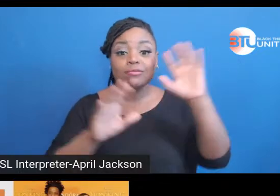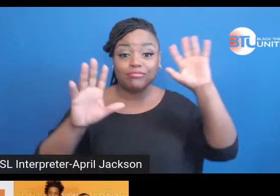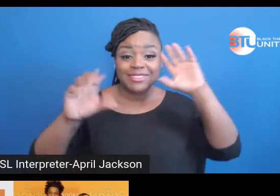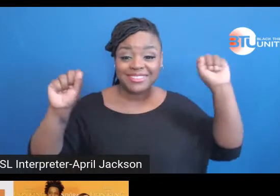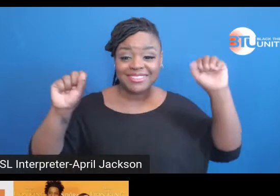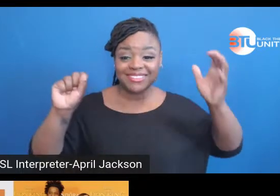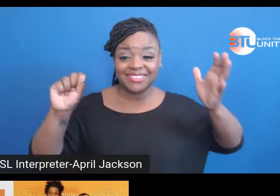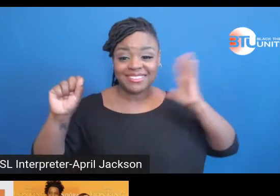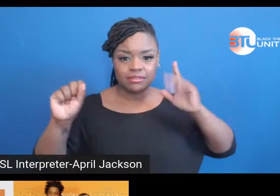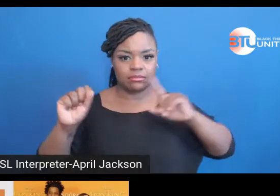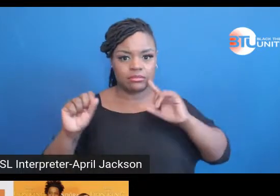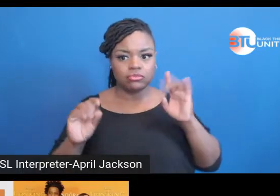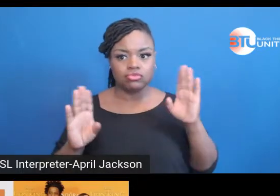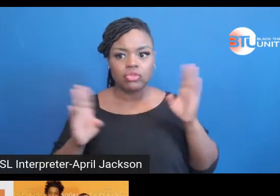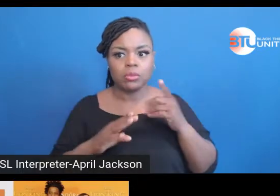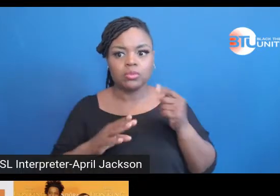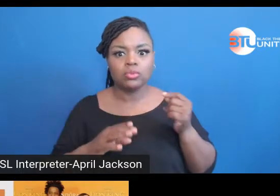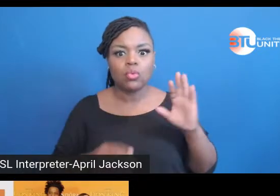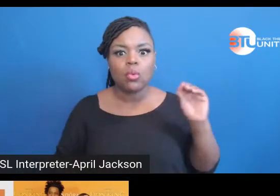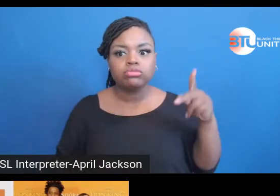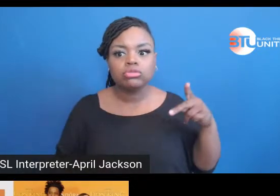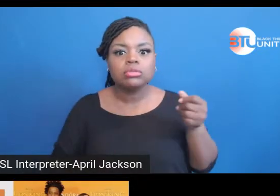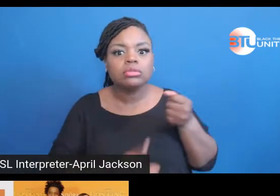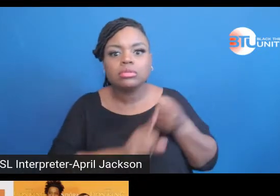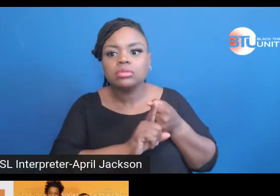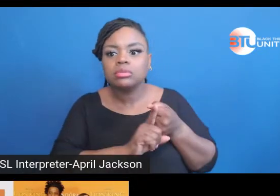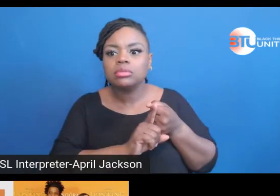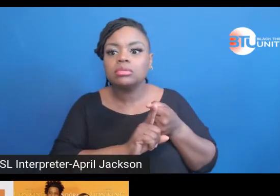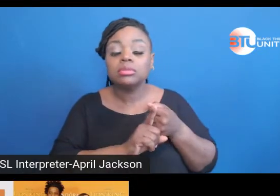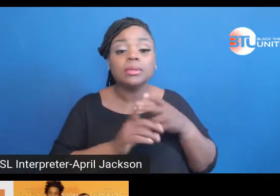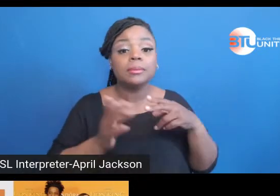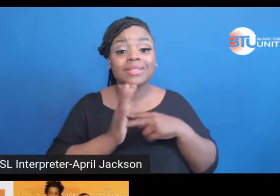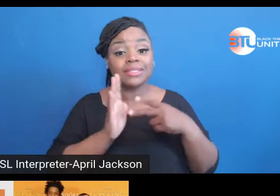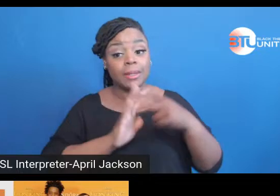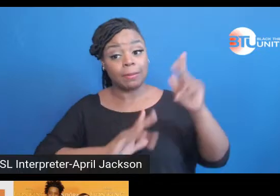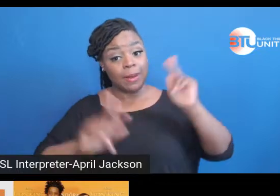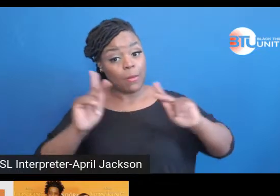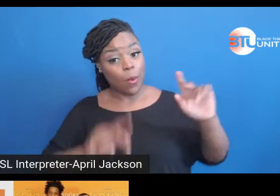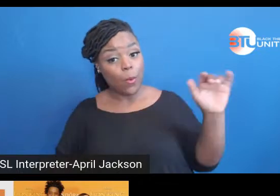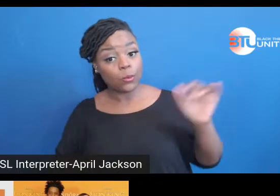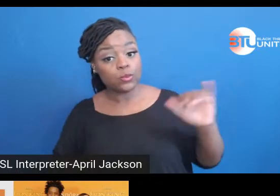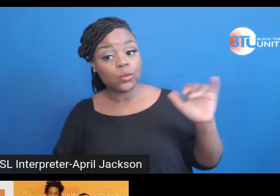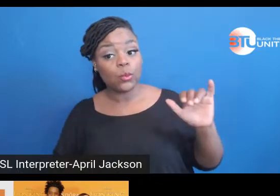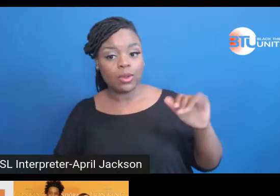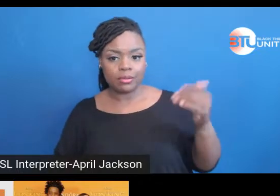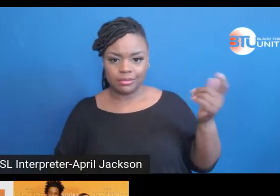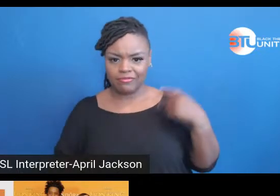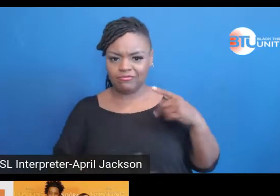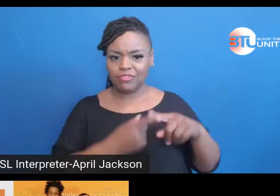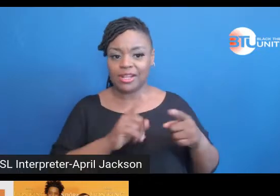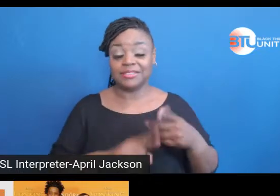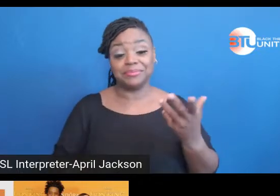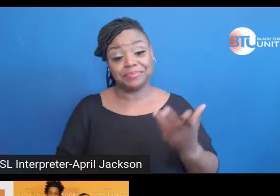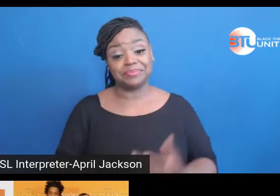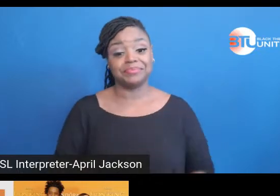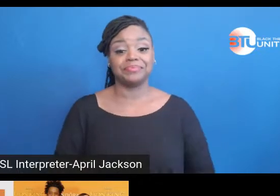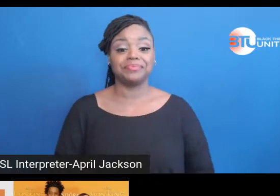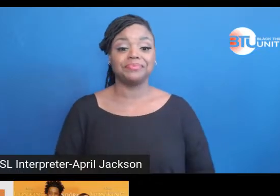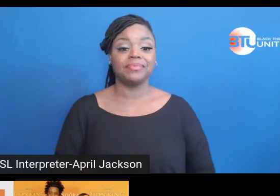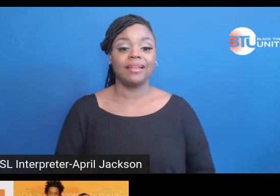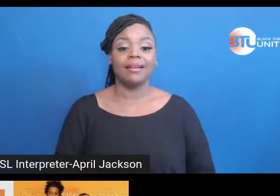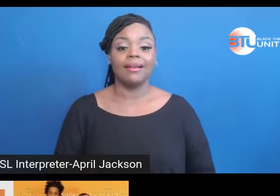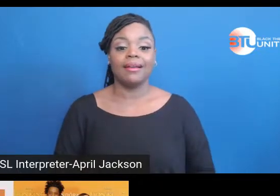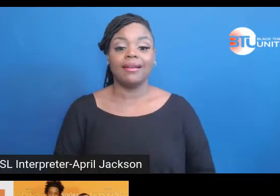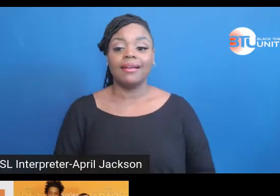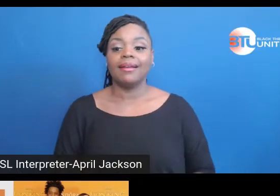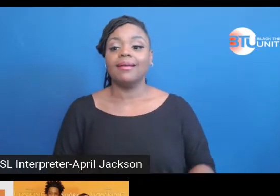corporations are people too, my friends, something like that. I'm paraphrasing. We went to the same law school. So I probably listened to